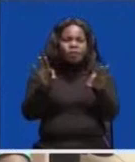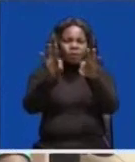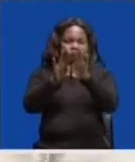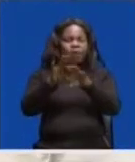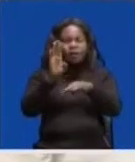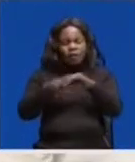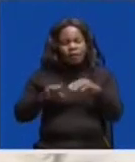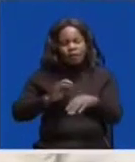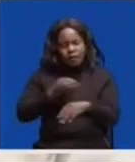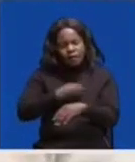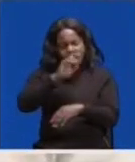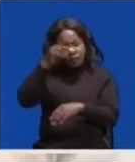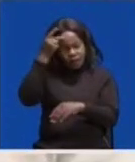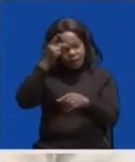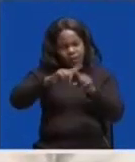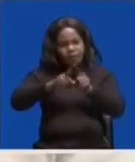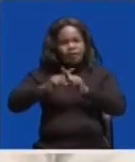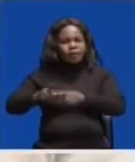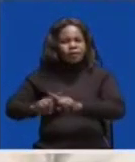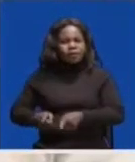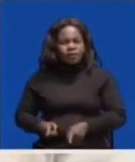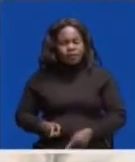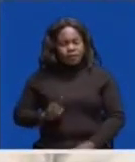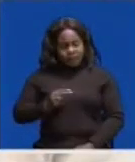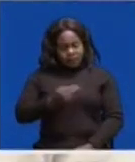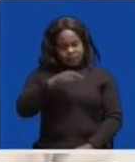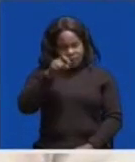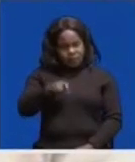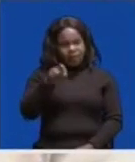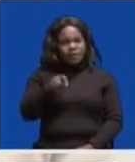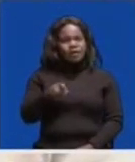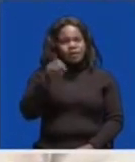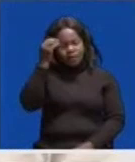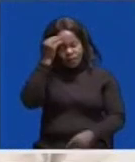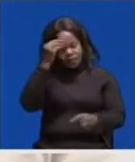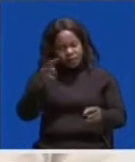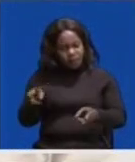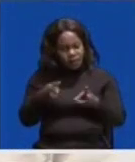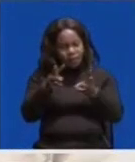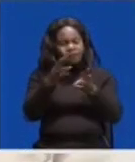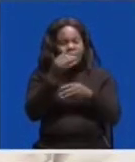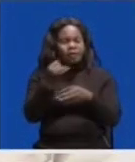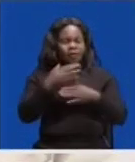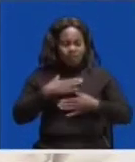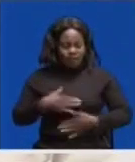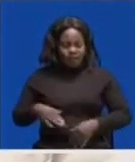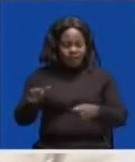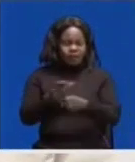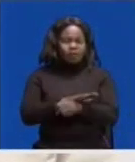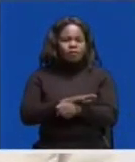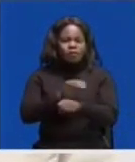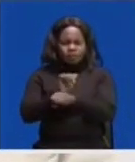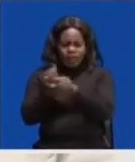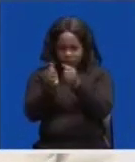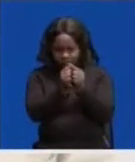than our political differences. We need to pursue the path of issue-based peaceful